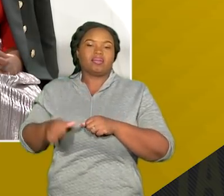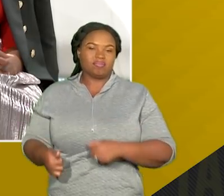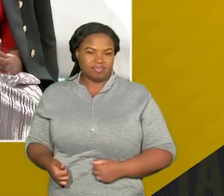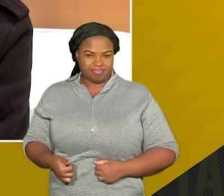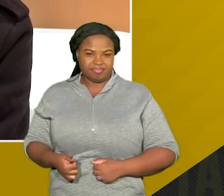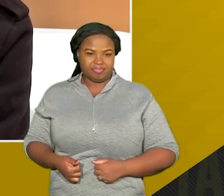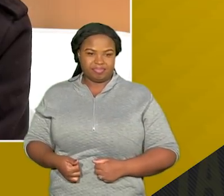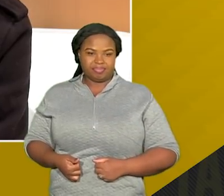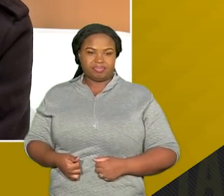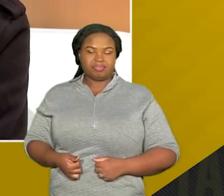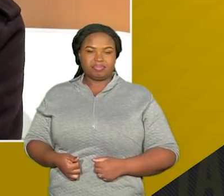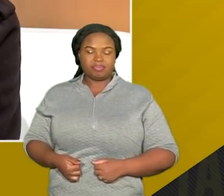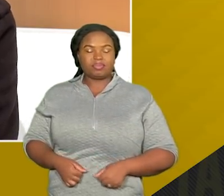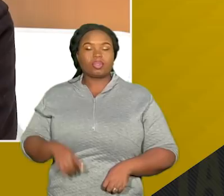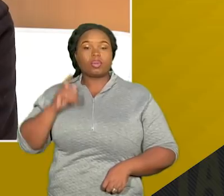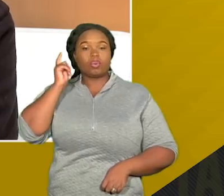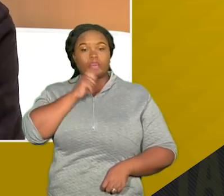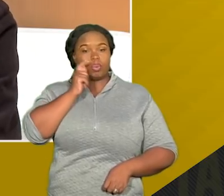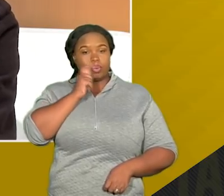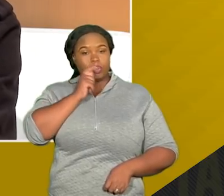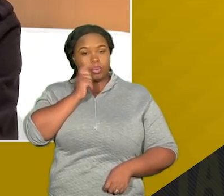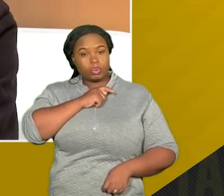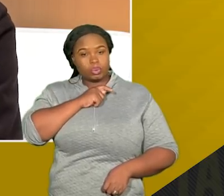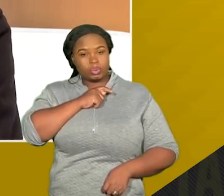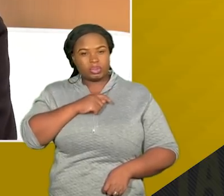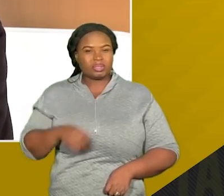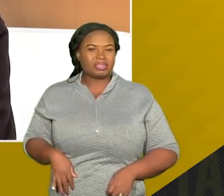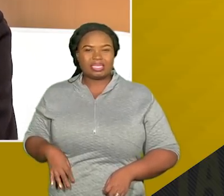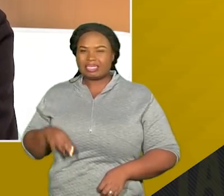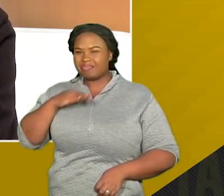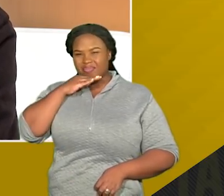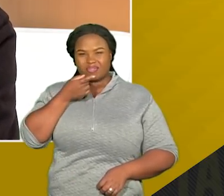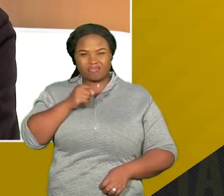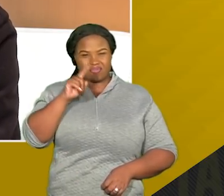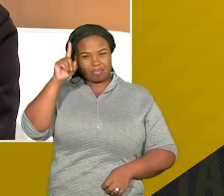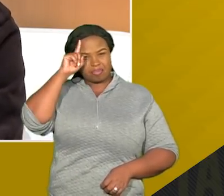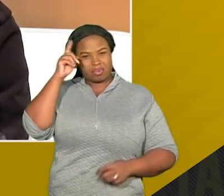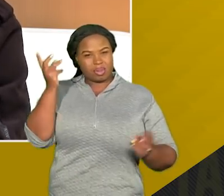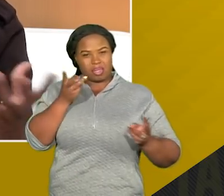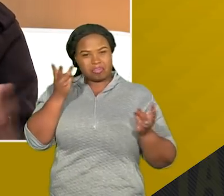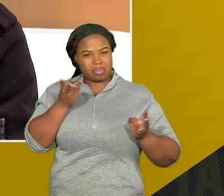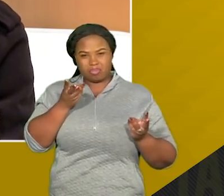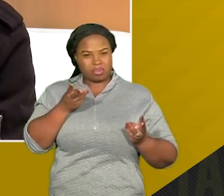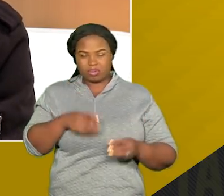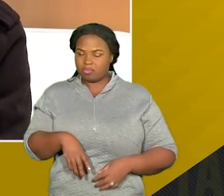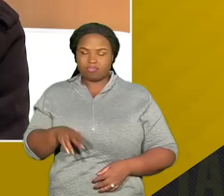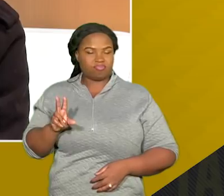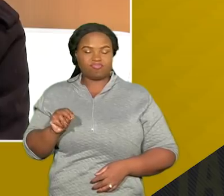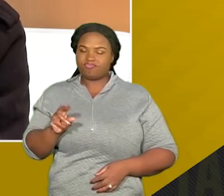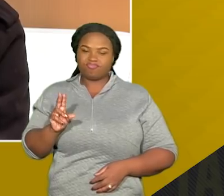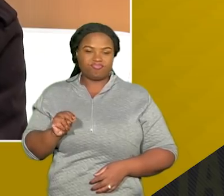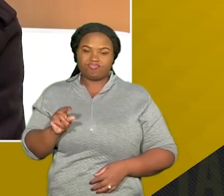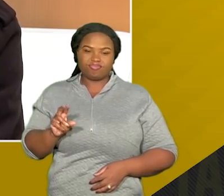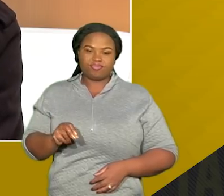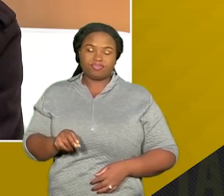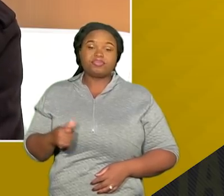Uloi or witchcraft, it is not only limited to black people, as we are being told.